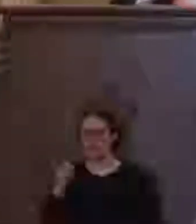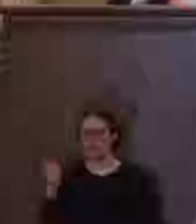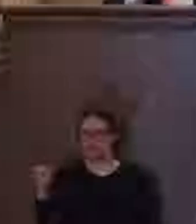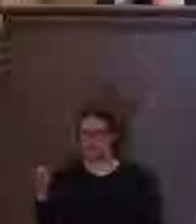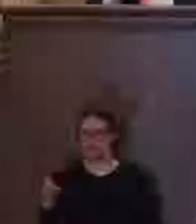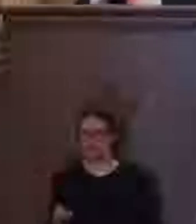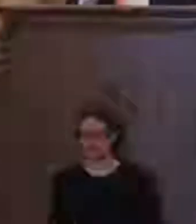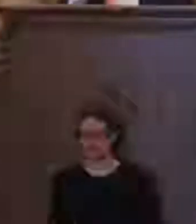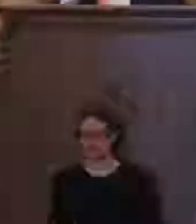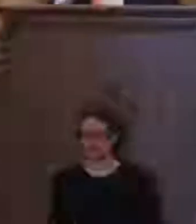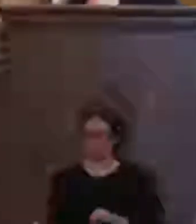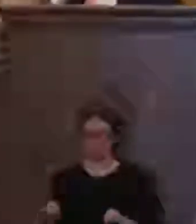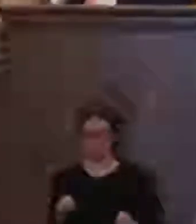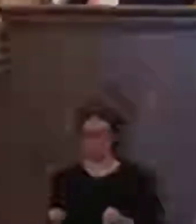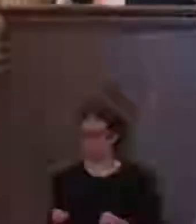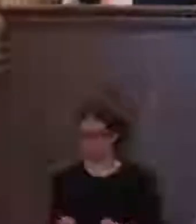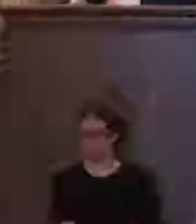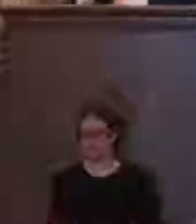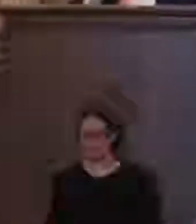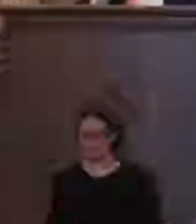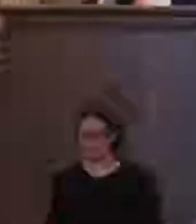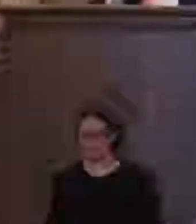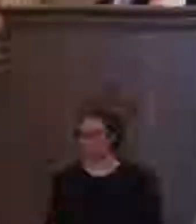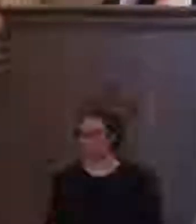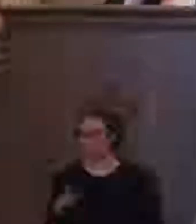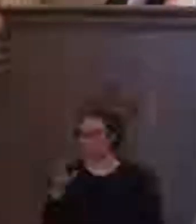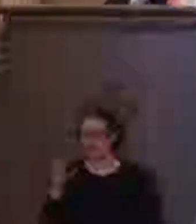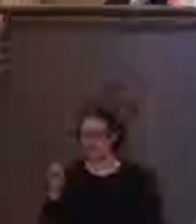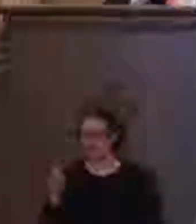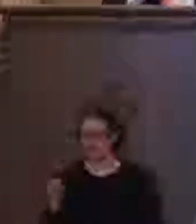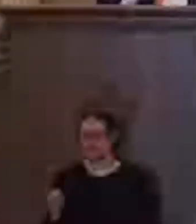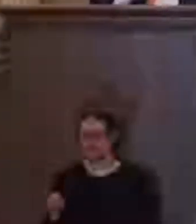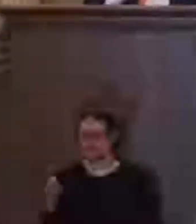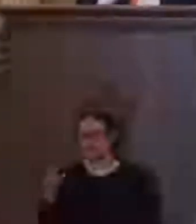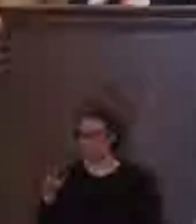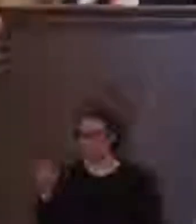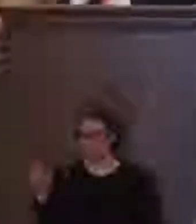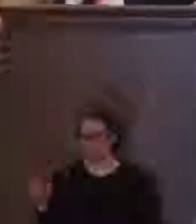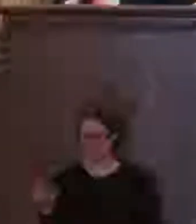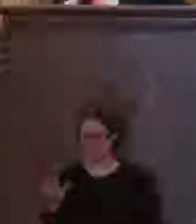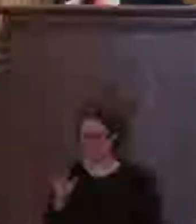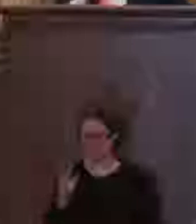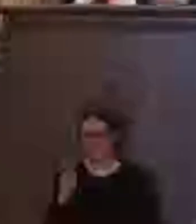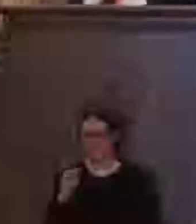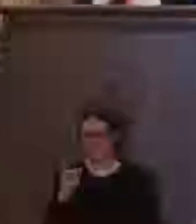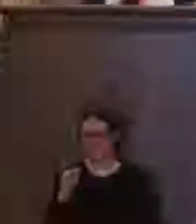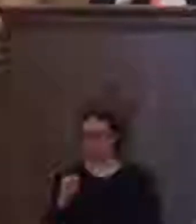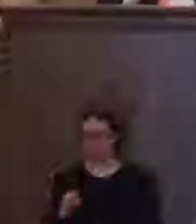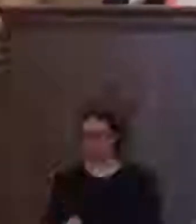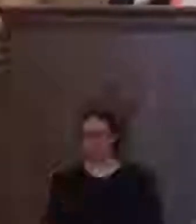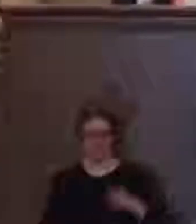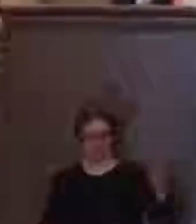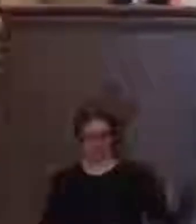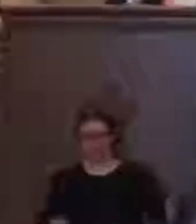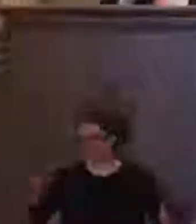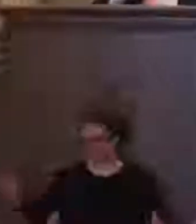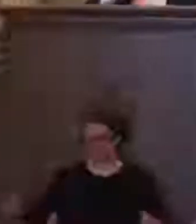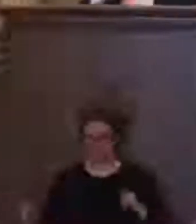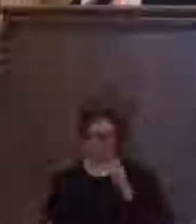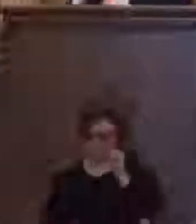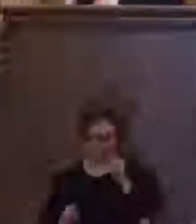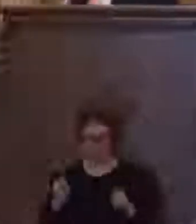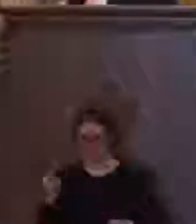And we didn't move. I'm telling you, we didn't move for 30, 35 minutes. And on every side of us, people